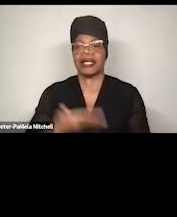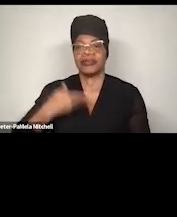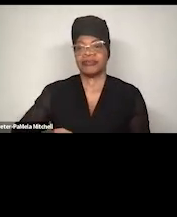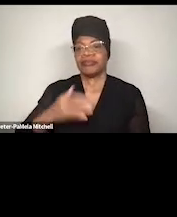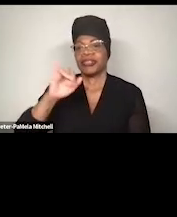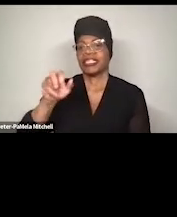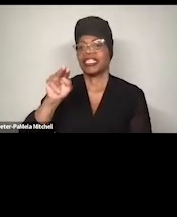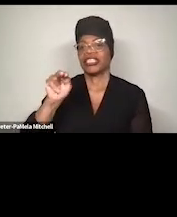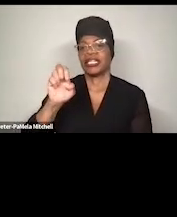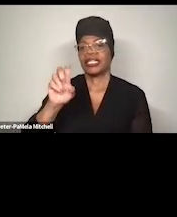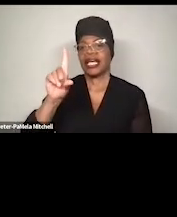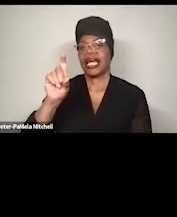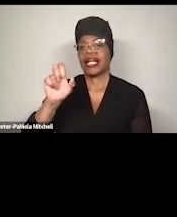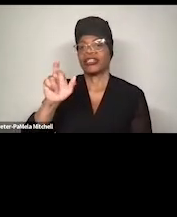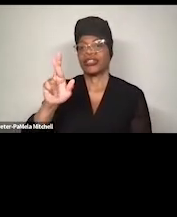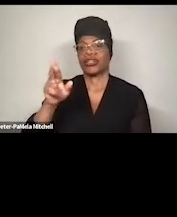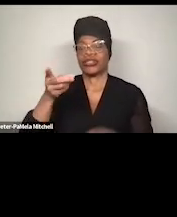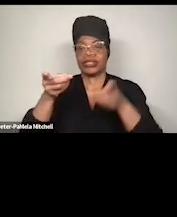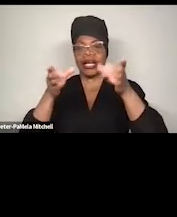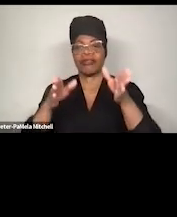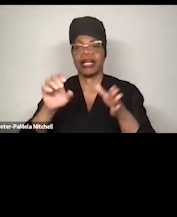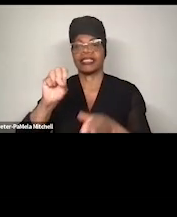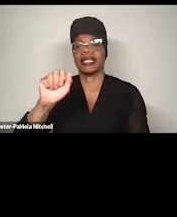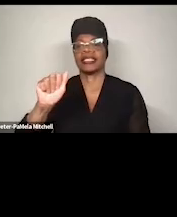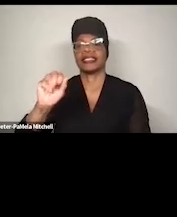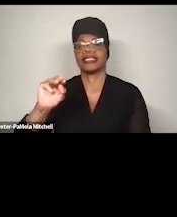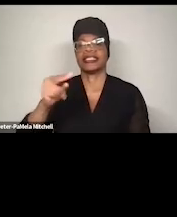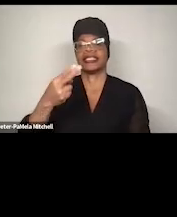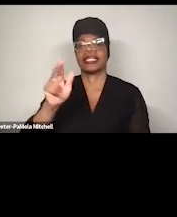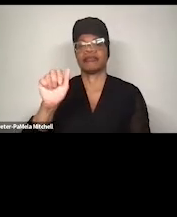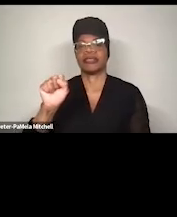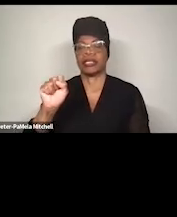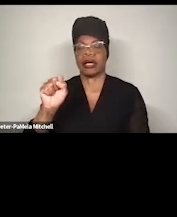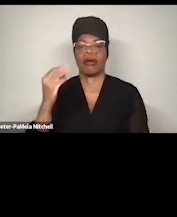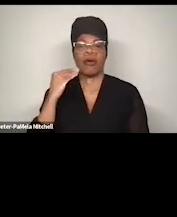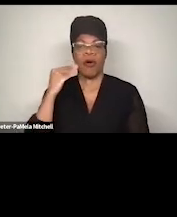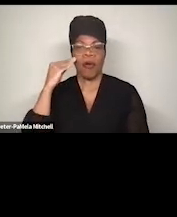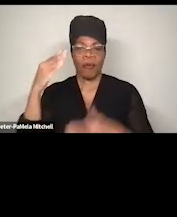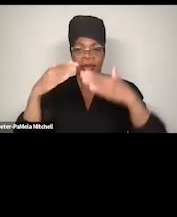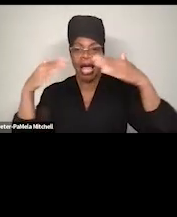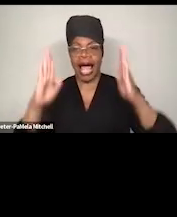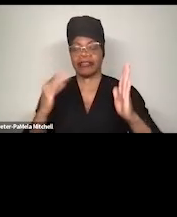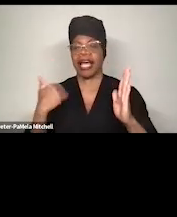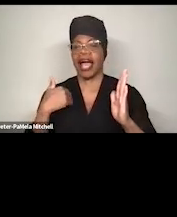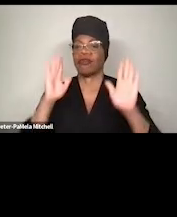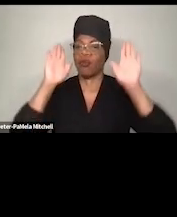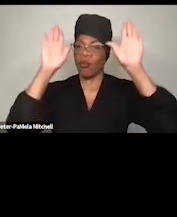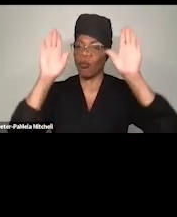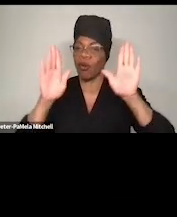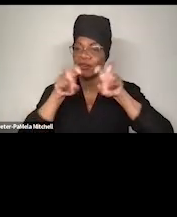the director of the SAMHSA Homeless and Housing Resource Center, and we have a fantastic panel planned for you